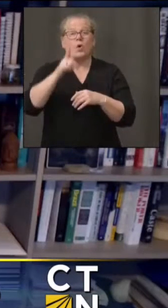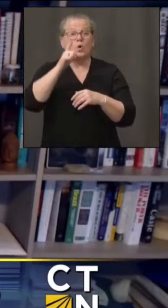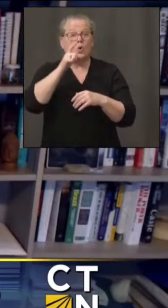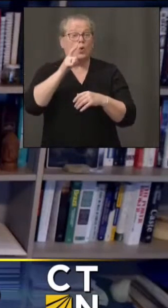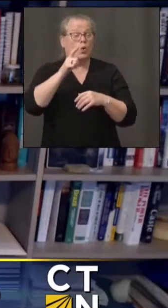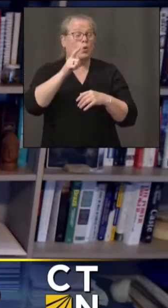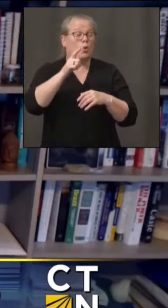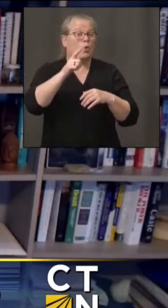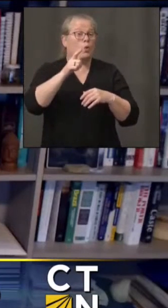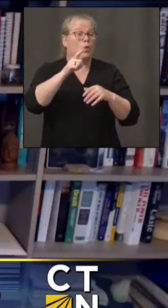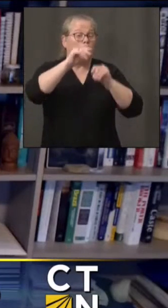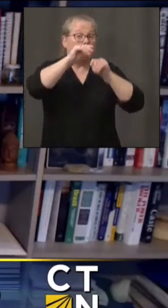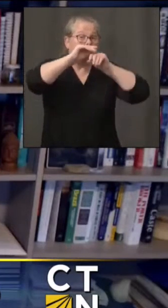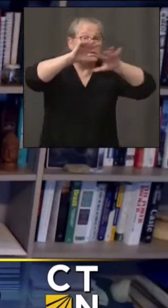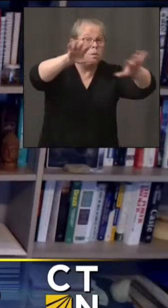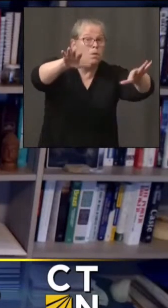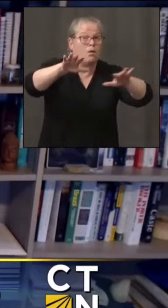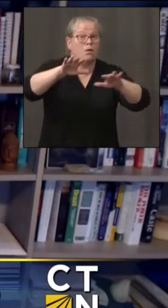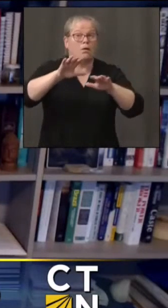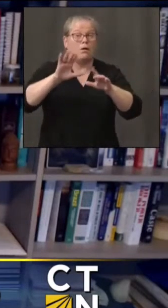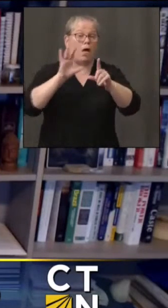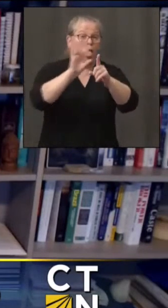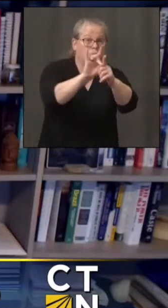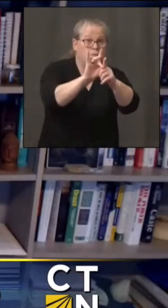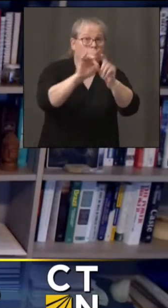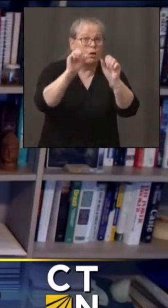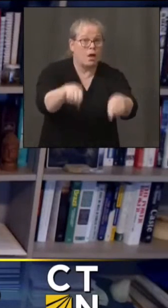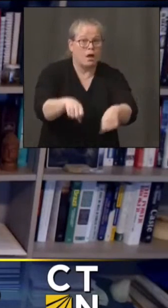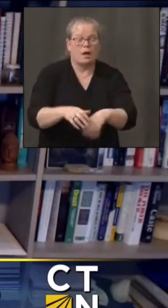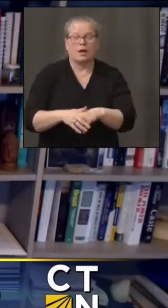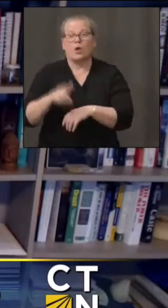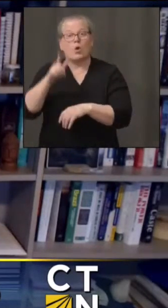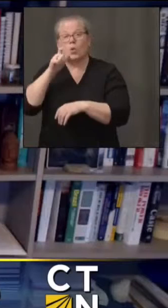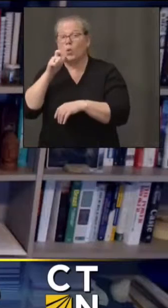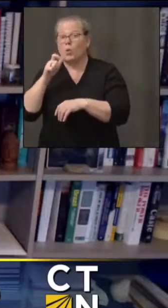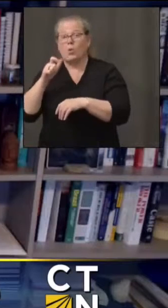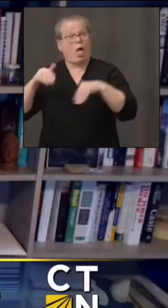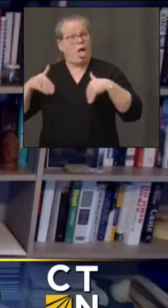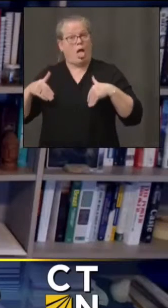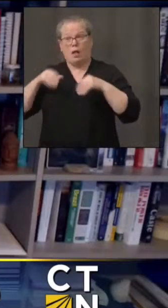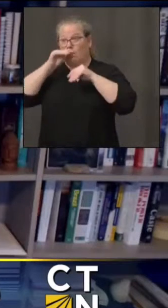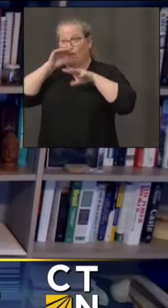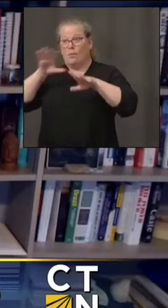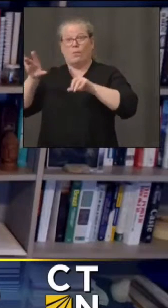others, versus other people who are infected, what